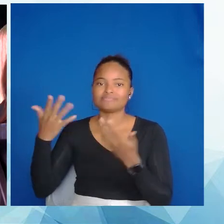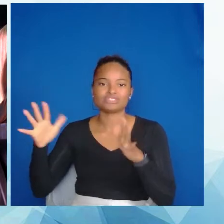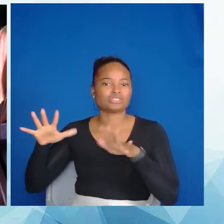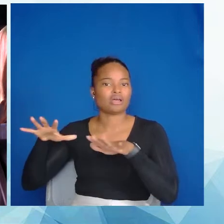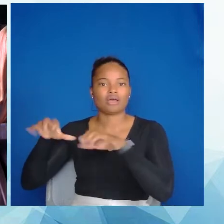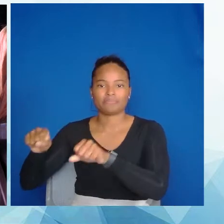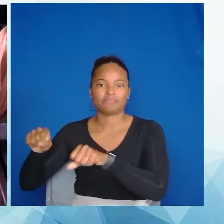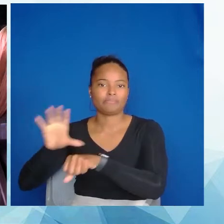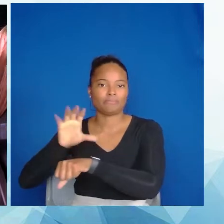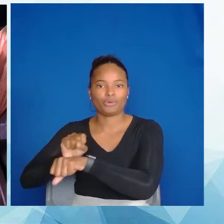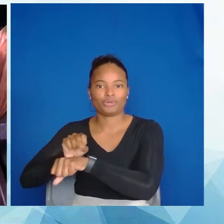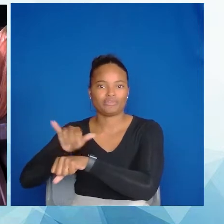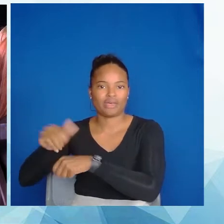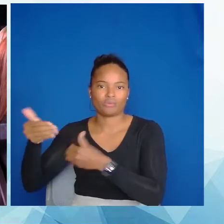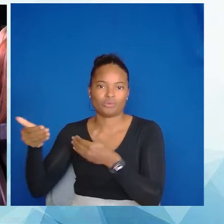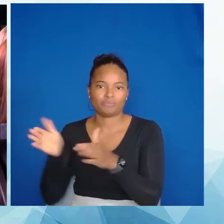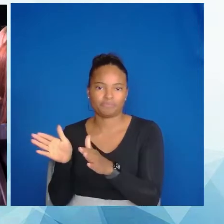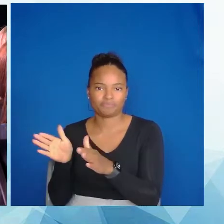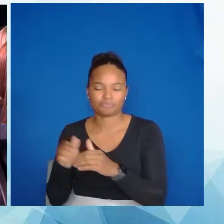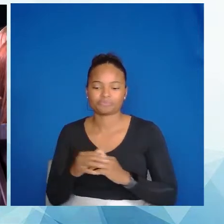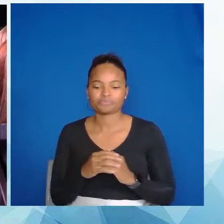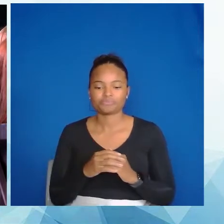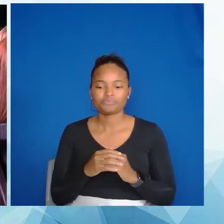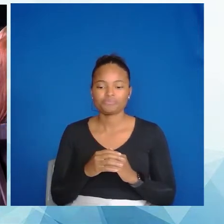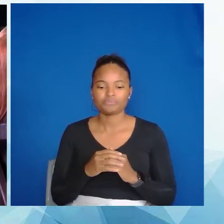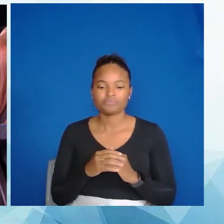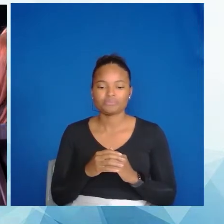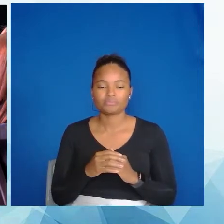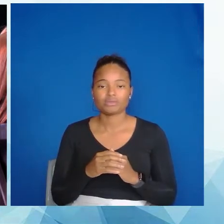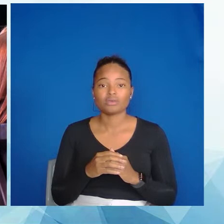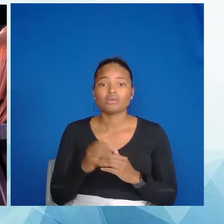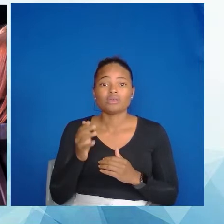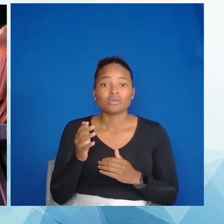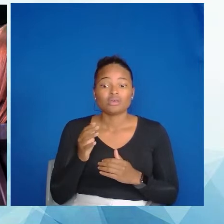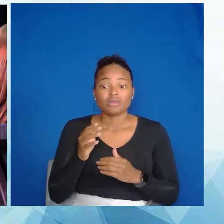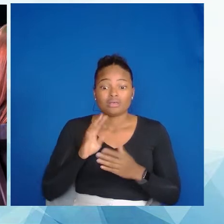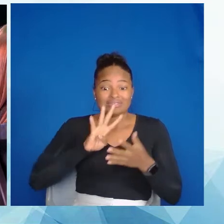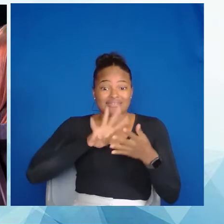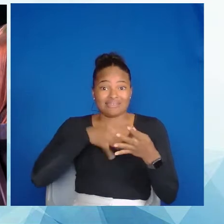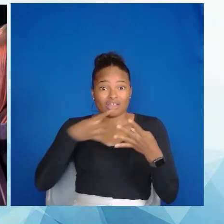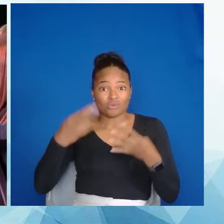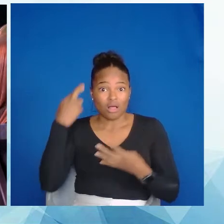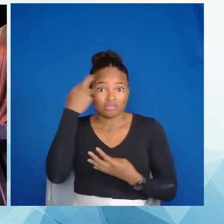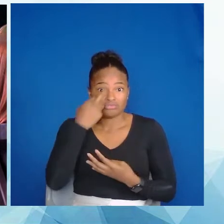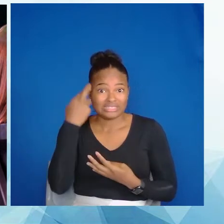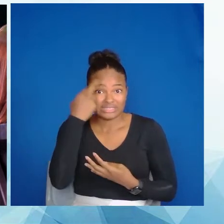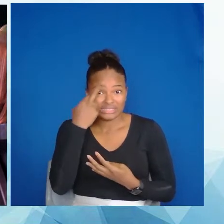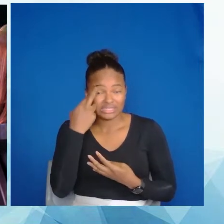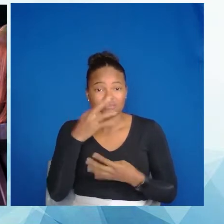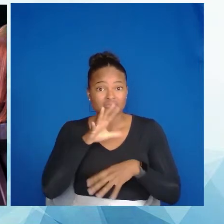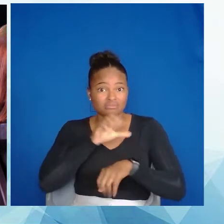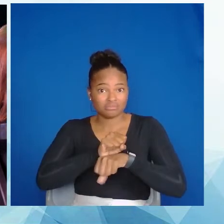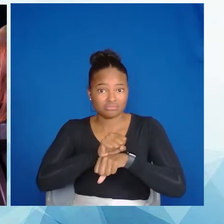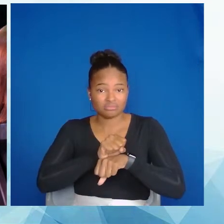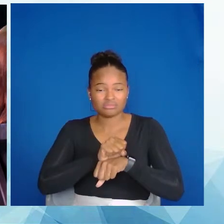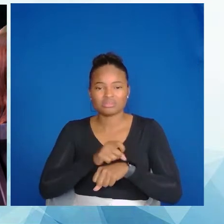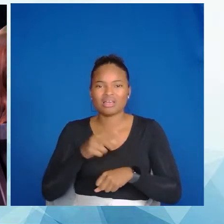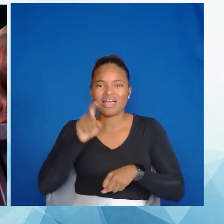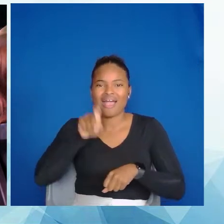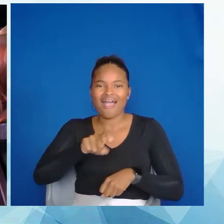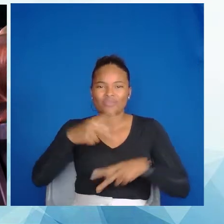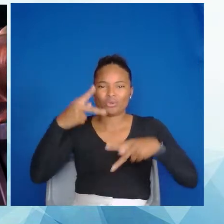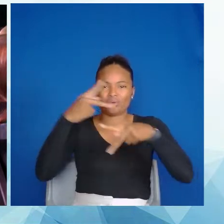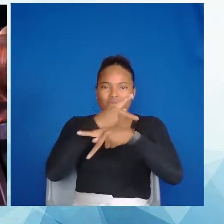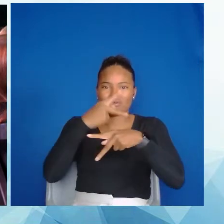Oh, I see. So part of that scheduling was figuring out here in